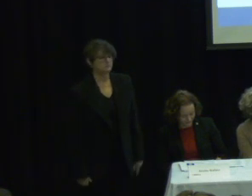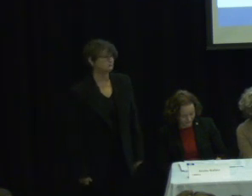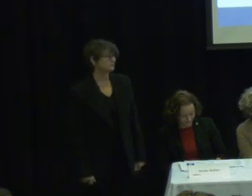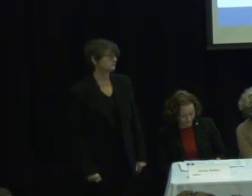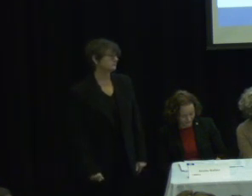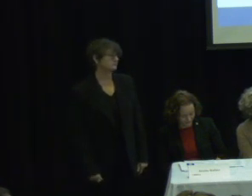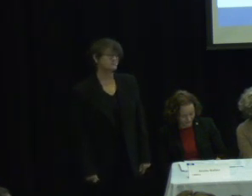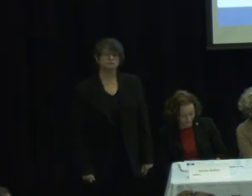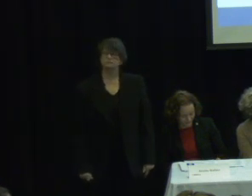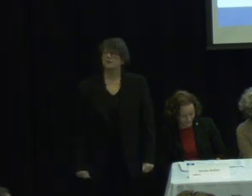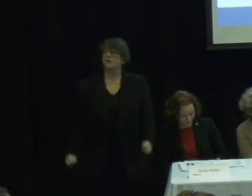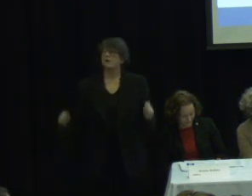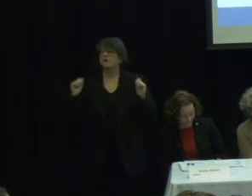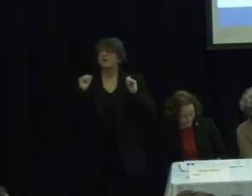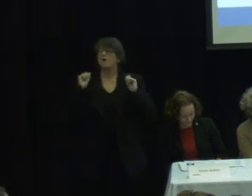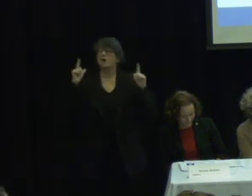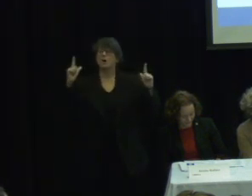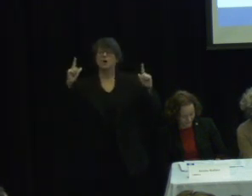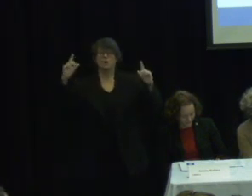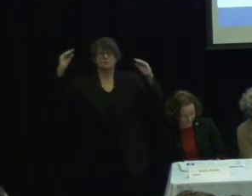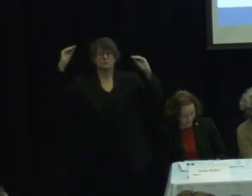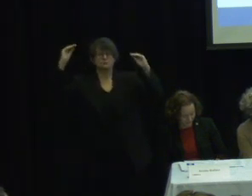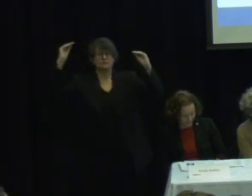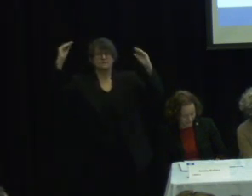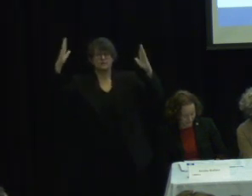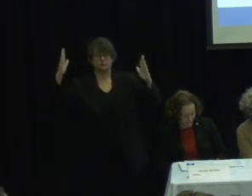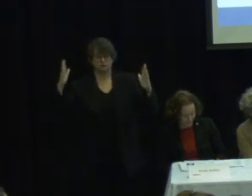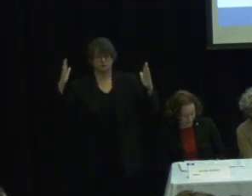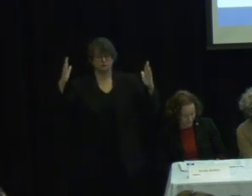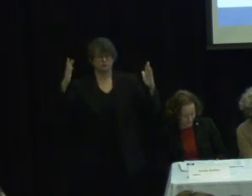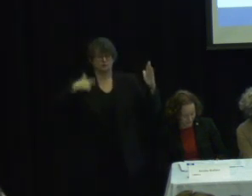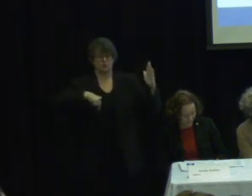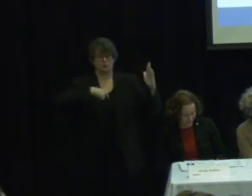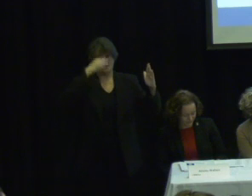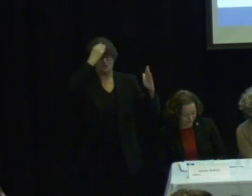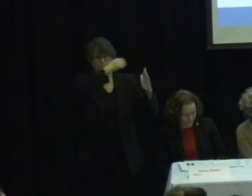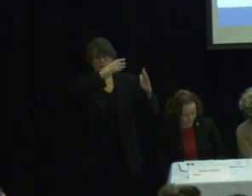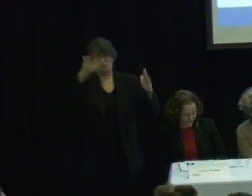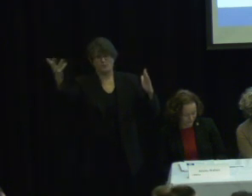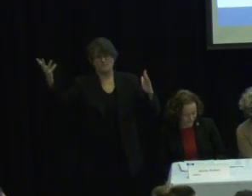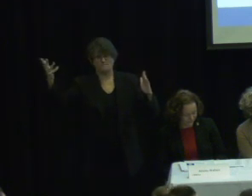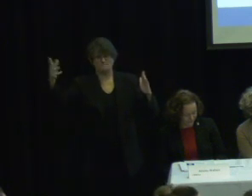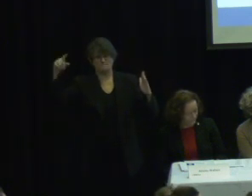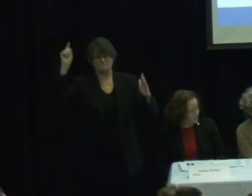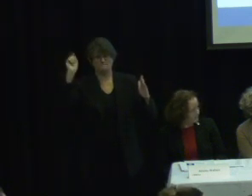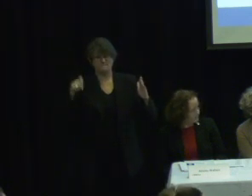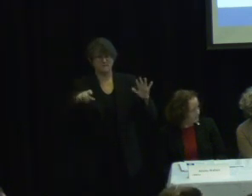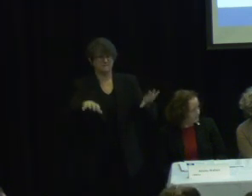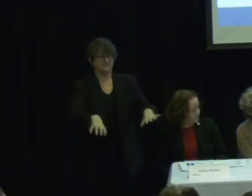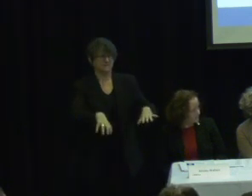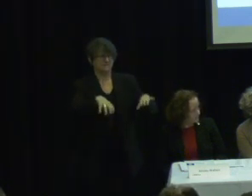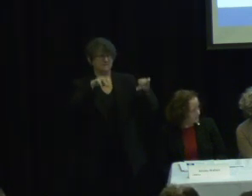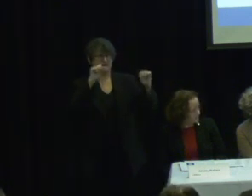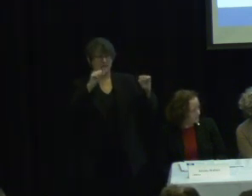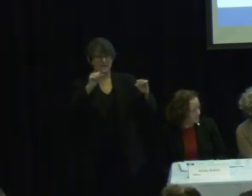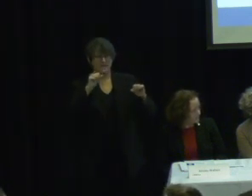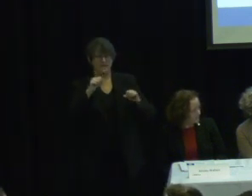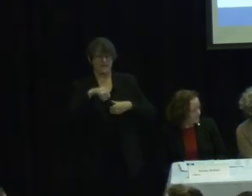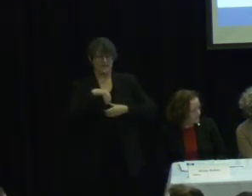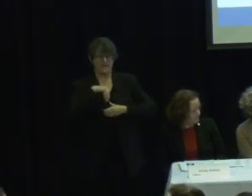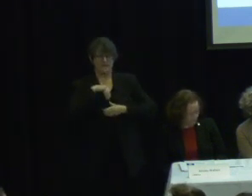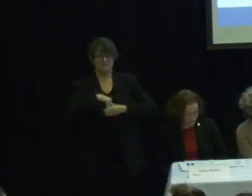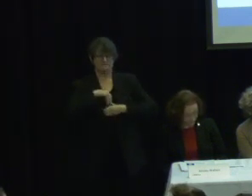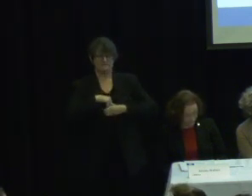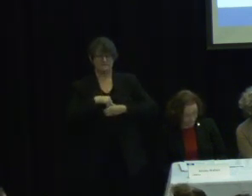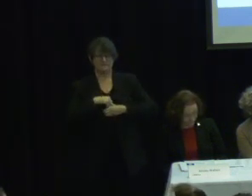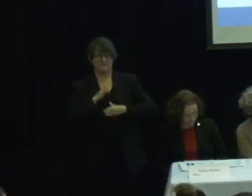When all of our professors were told that they had to take an implicit bias training before they could be